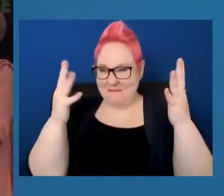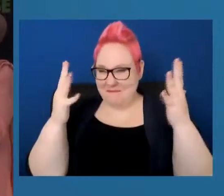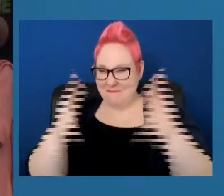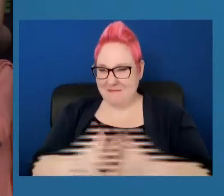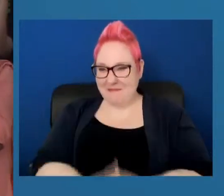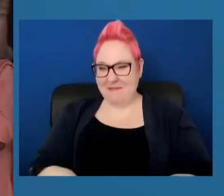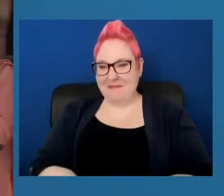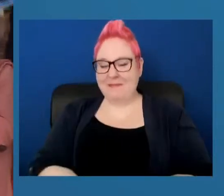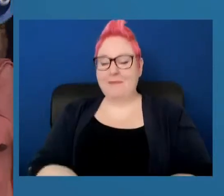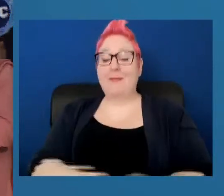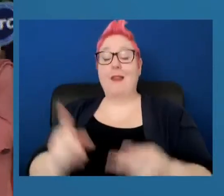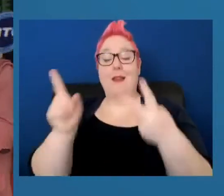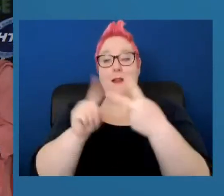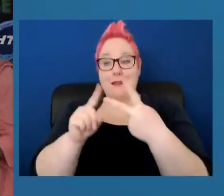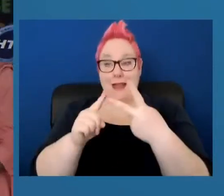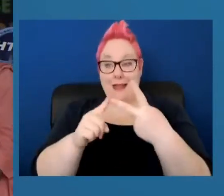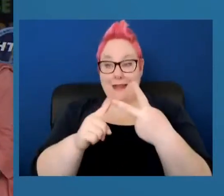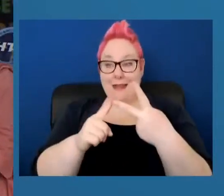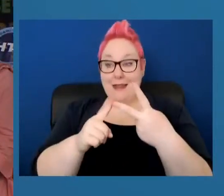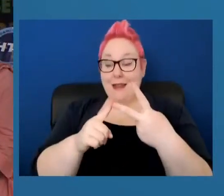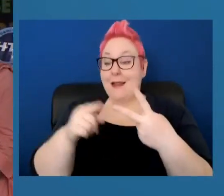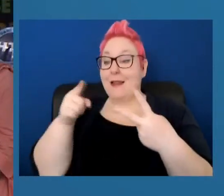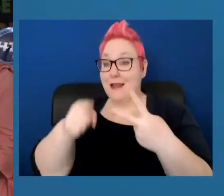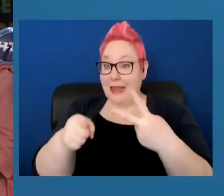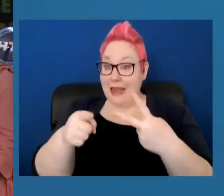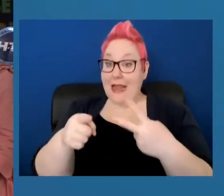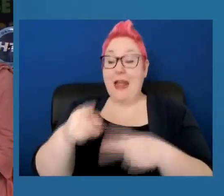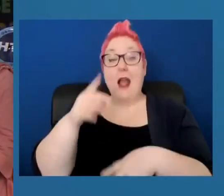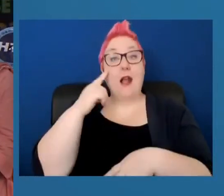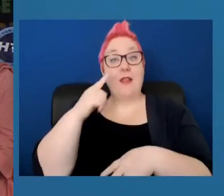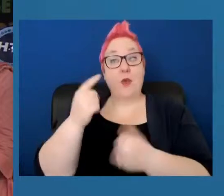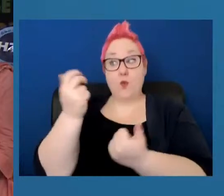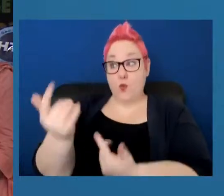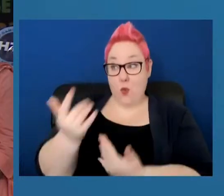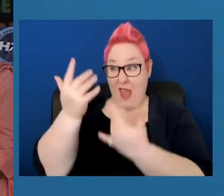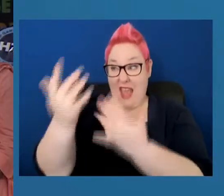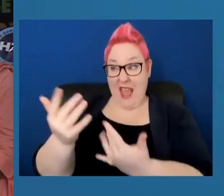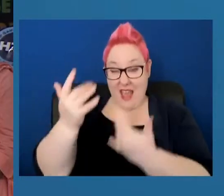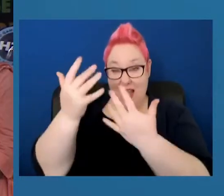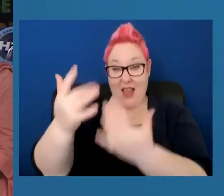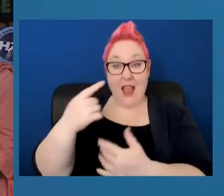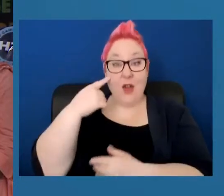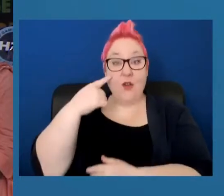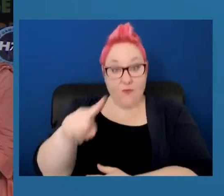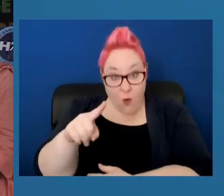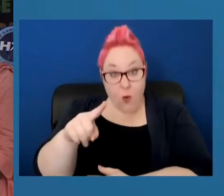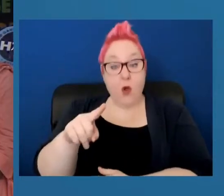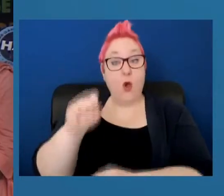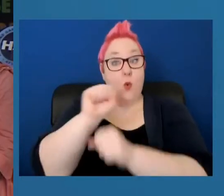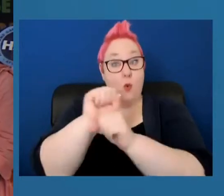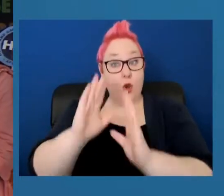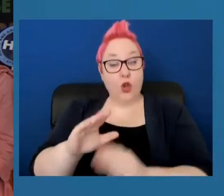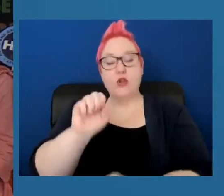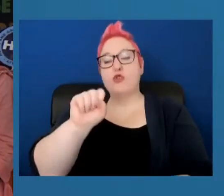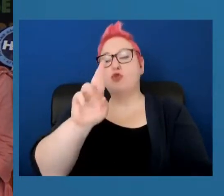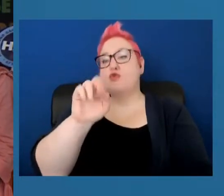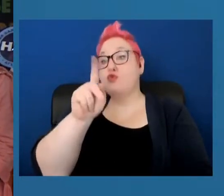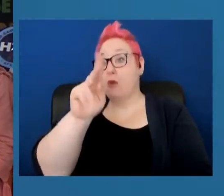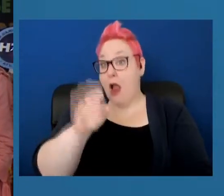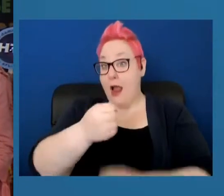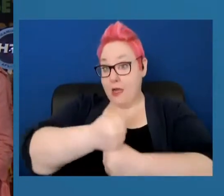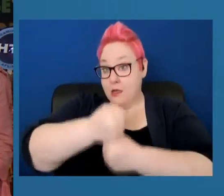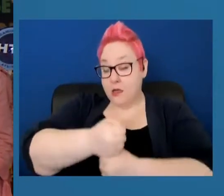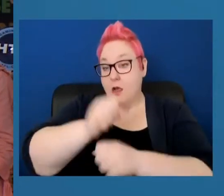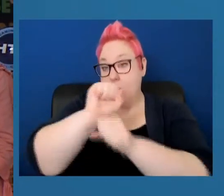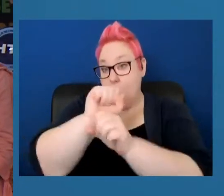And second, it cuts in half the waiting period for striking workers, making New York State the leader in the